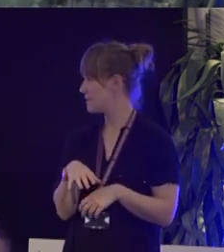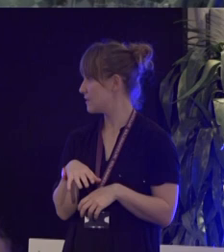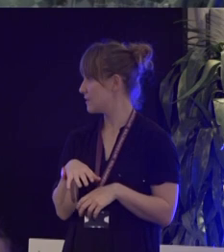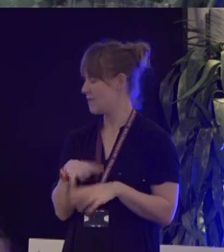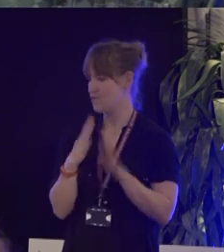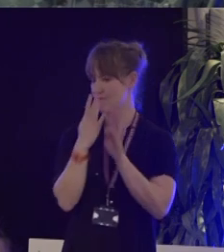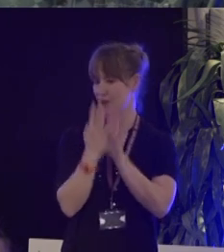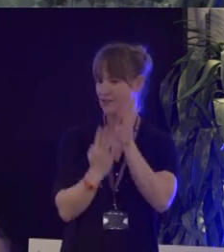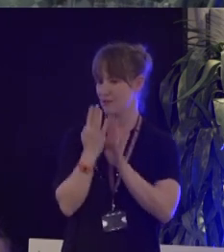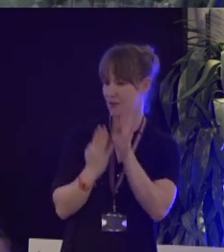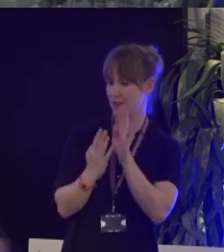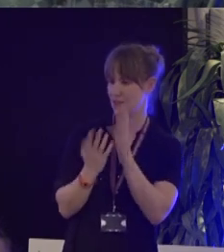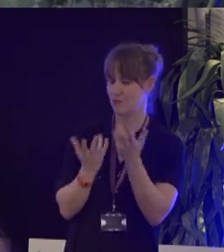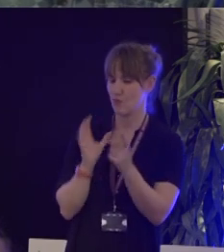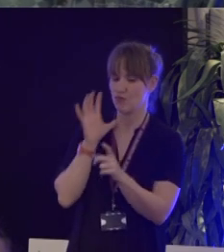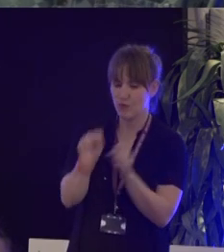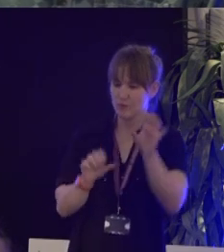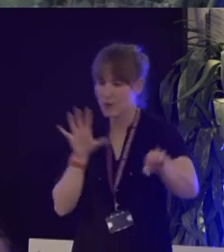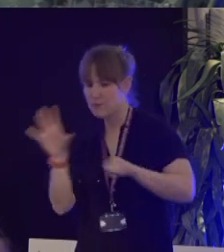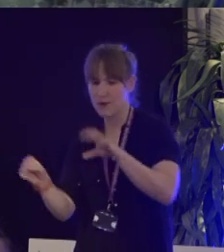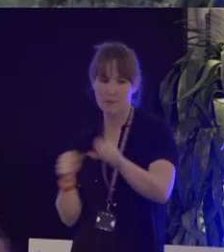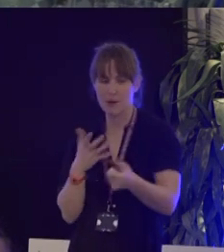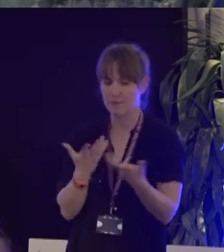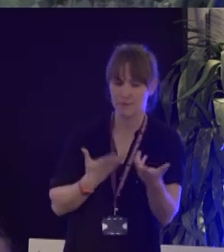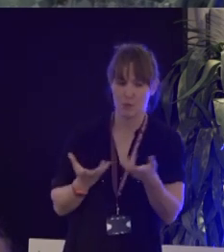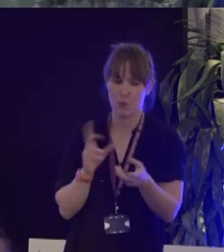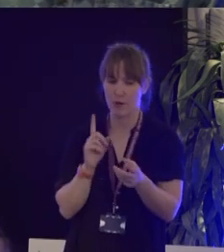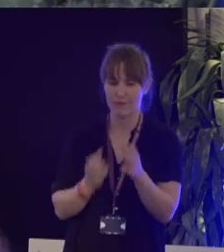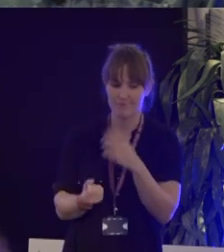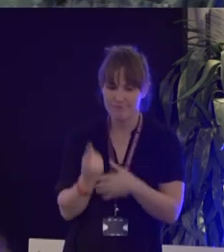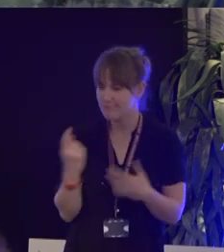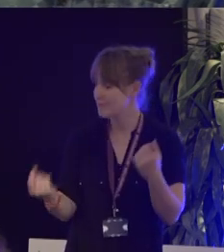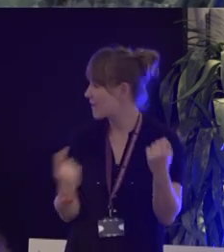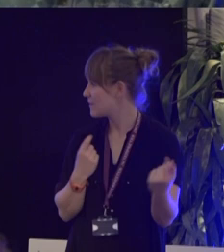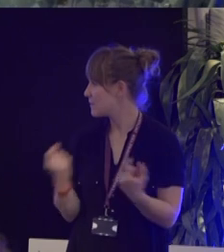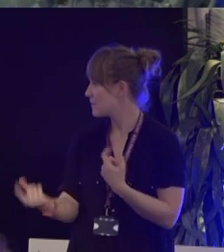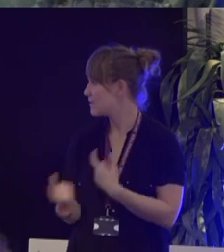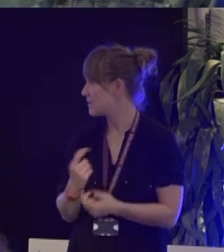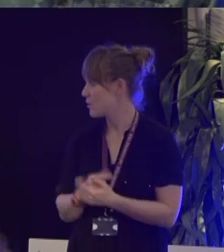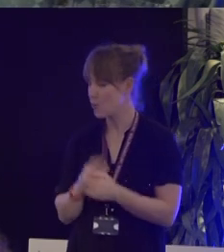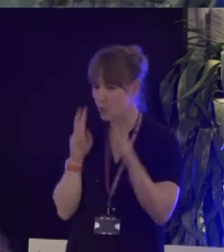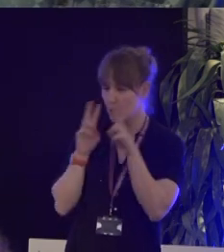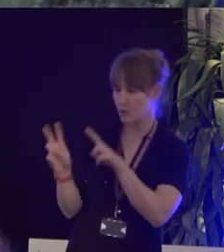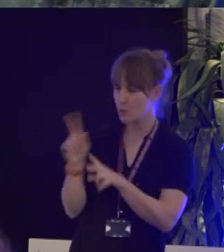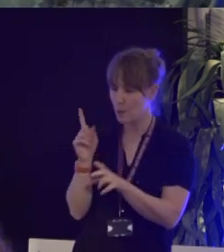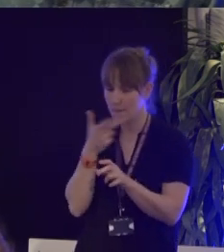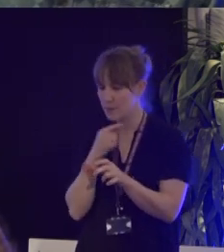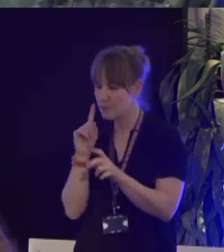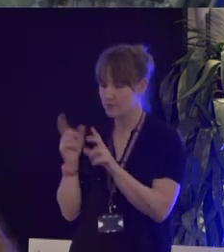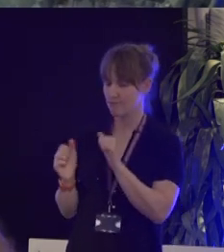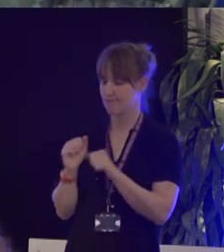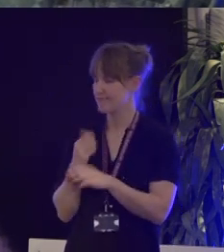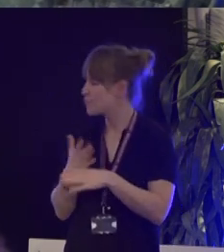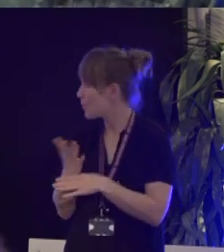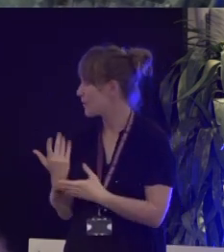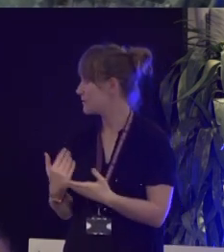grab it, like doing what you can with like what's around you and kind of watching what people were doing in these